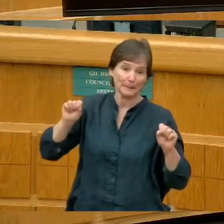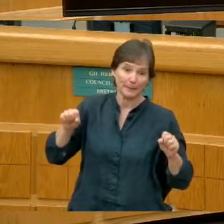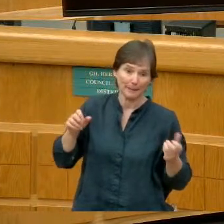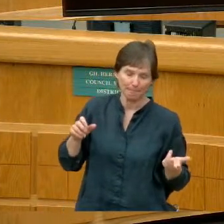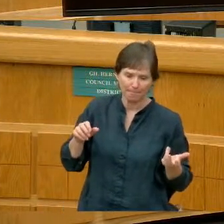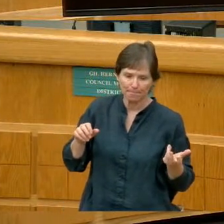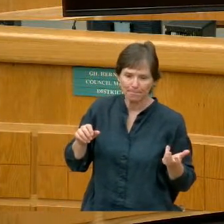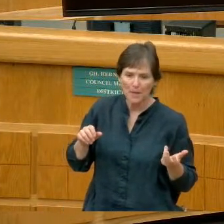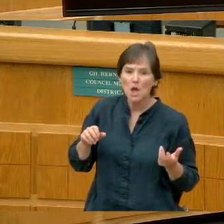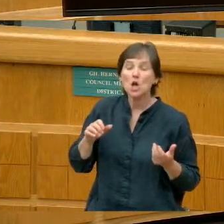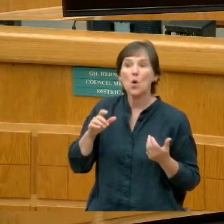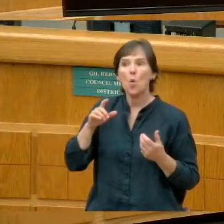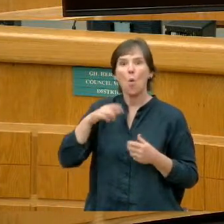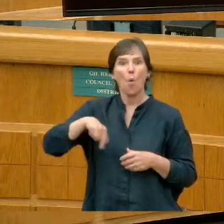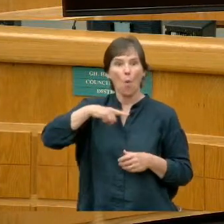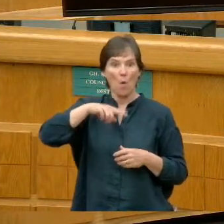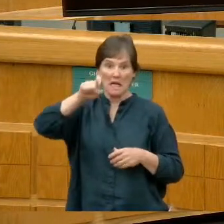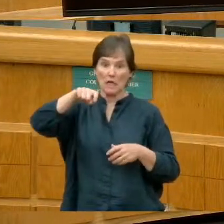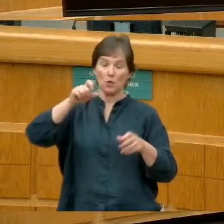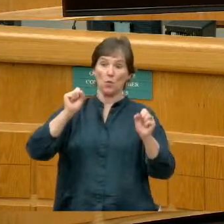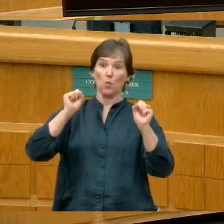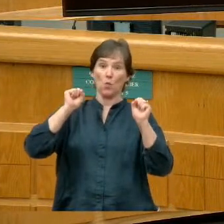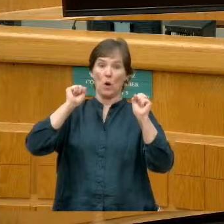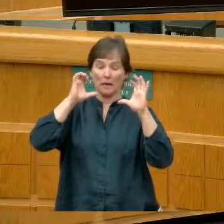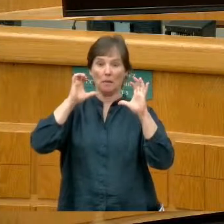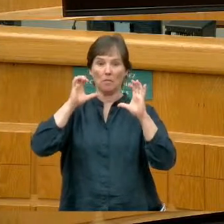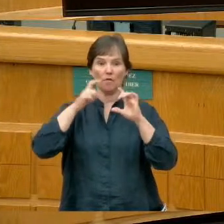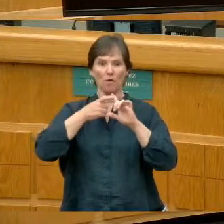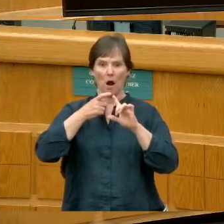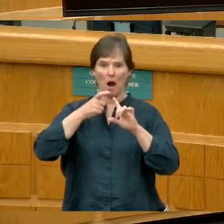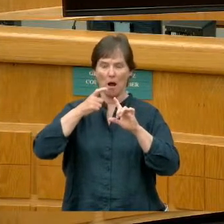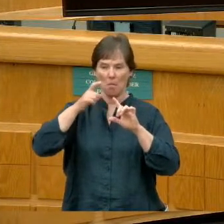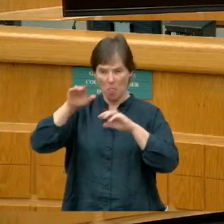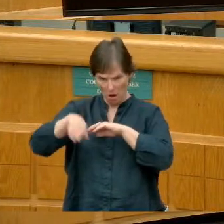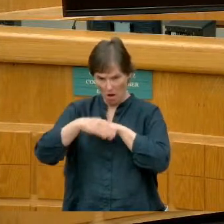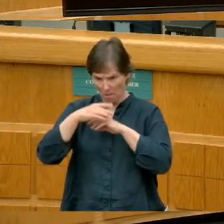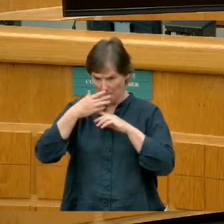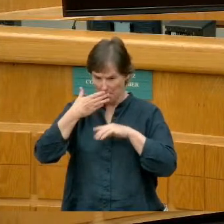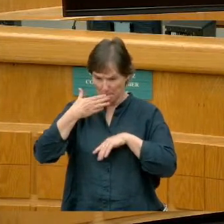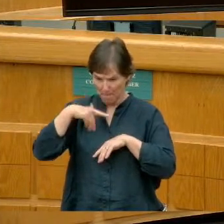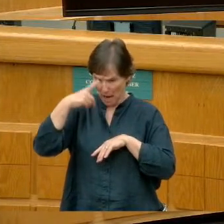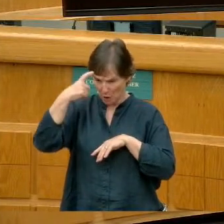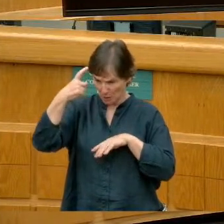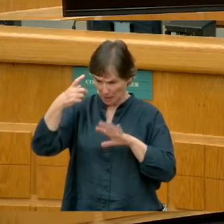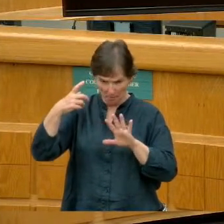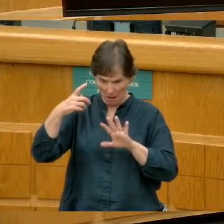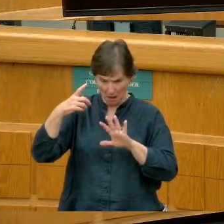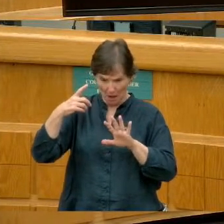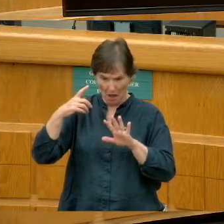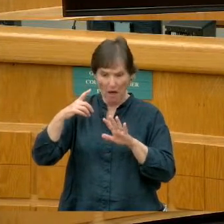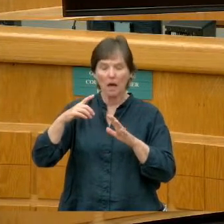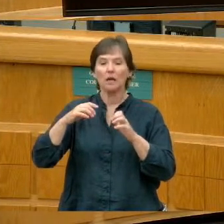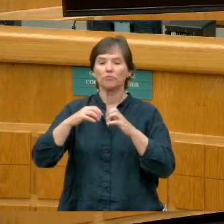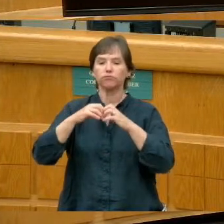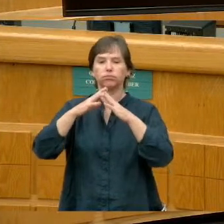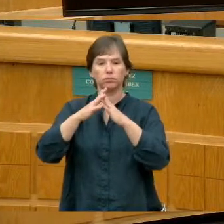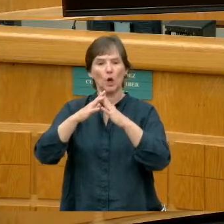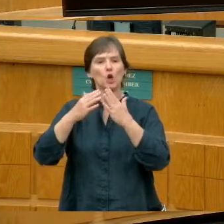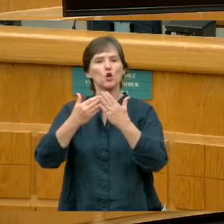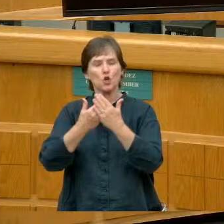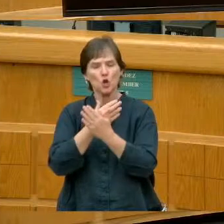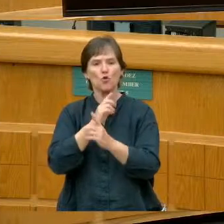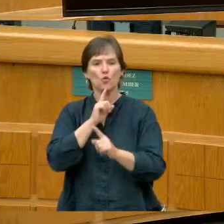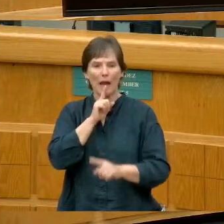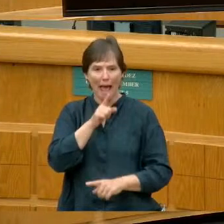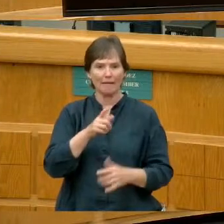So let's wake up from this nightmare, and let's create a new reality for us. Right now,